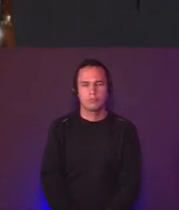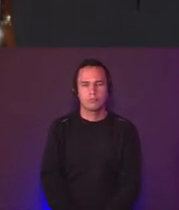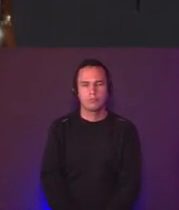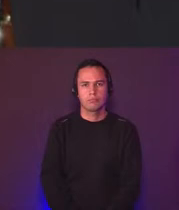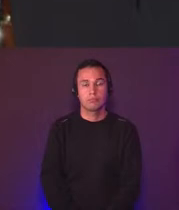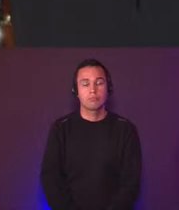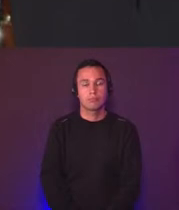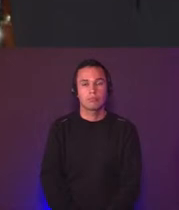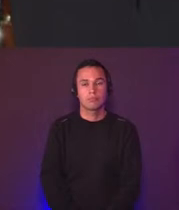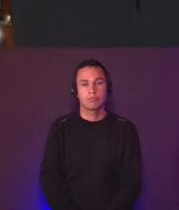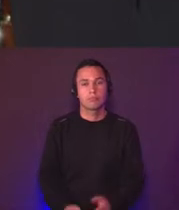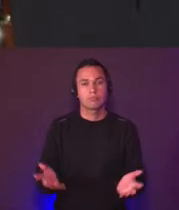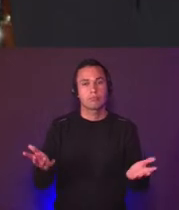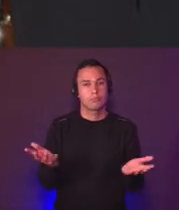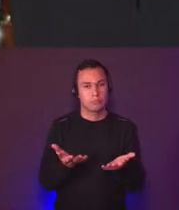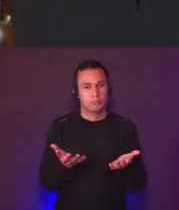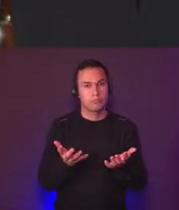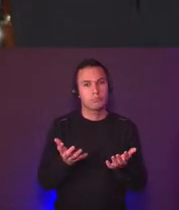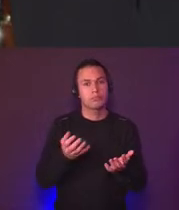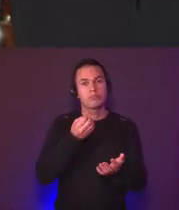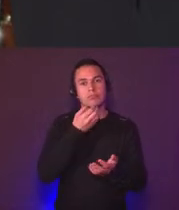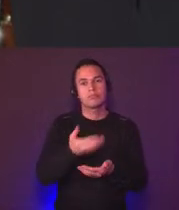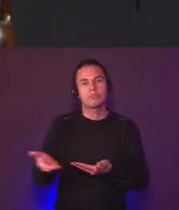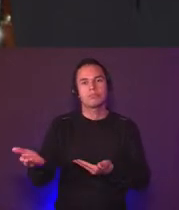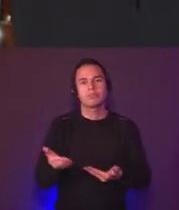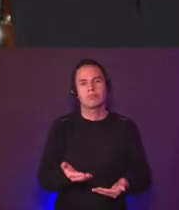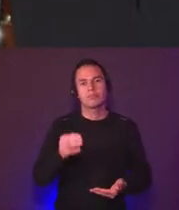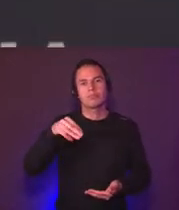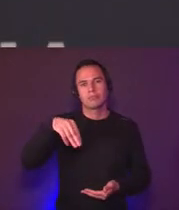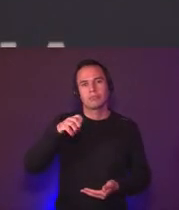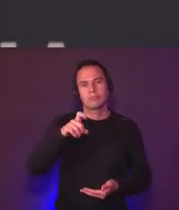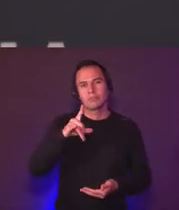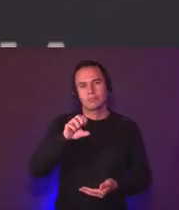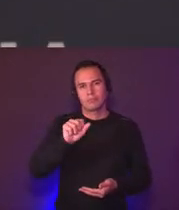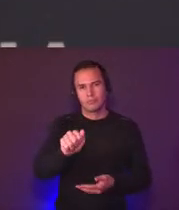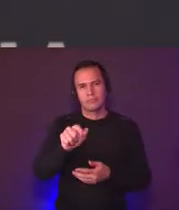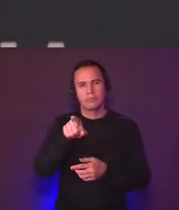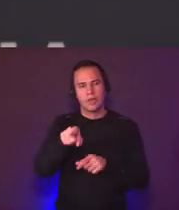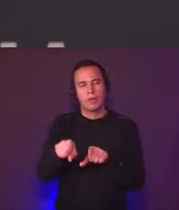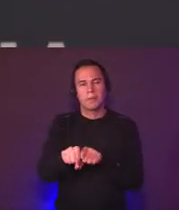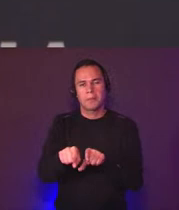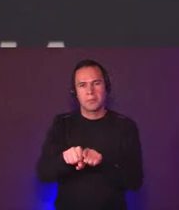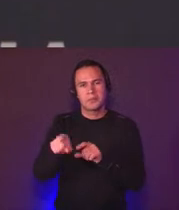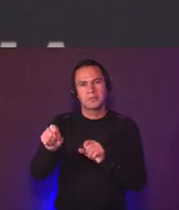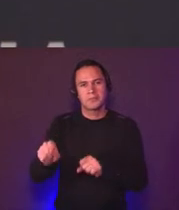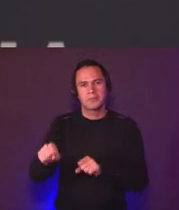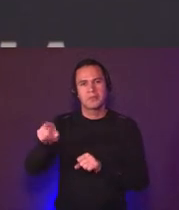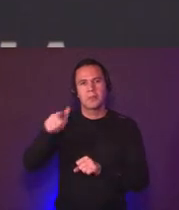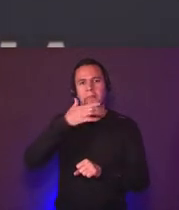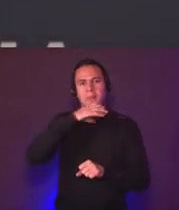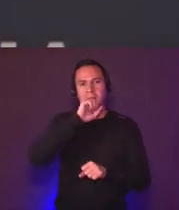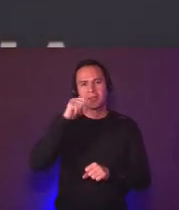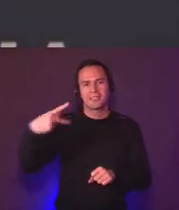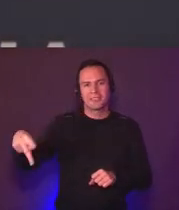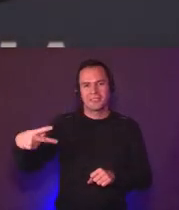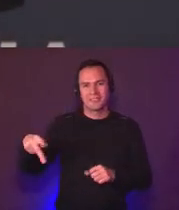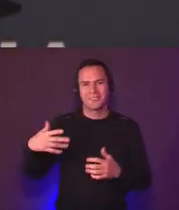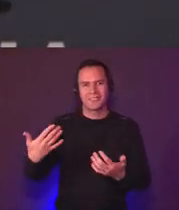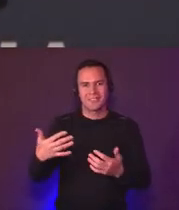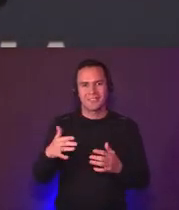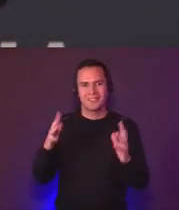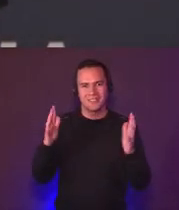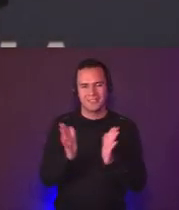And let's welcome also my dear friend Melissa Meyer, who's proud to call him dad. Melissa, please applaud her,